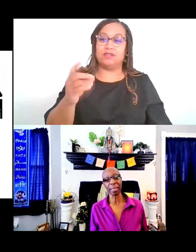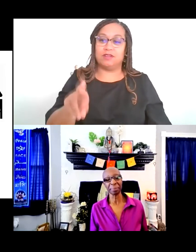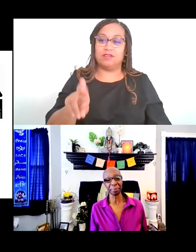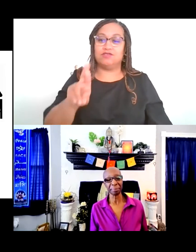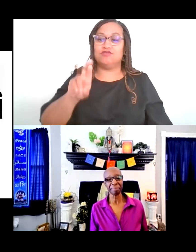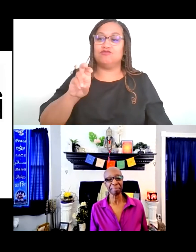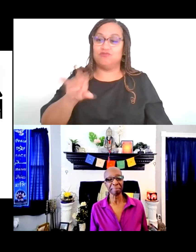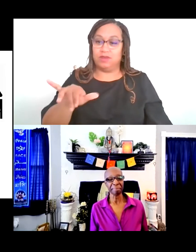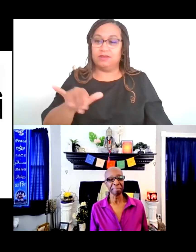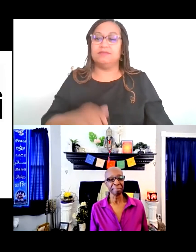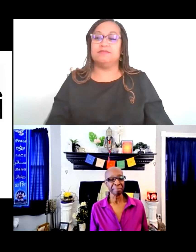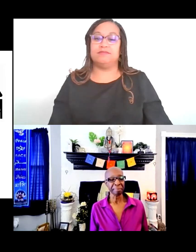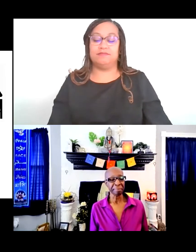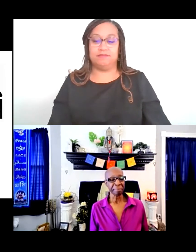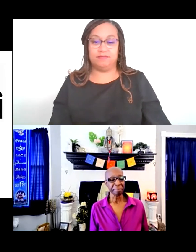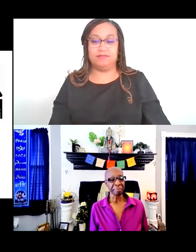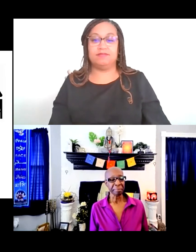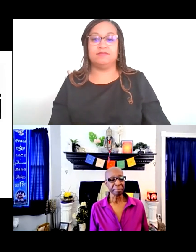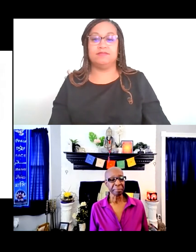Ray.